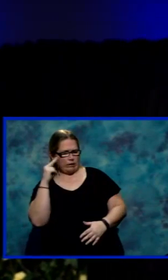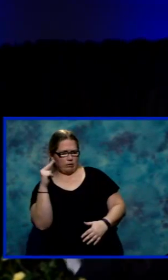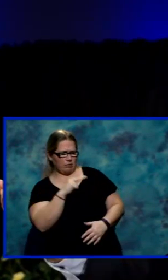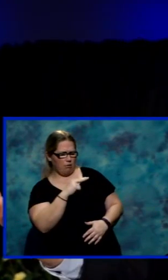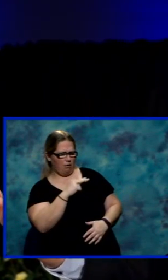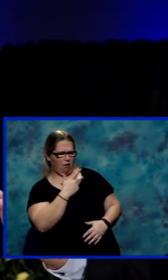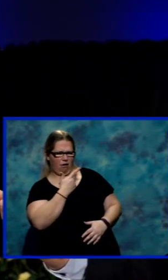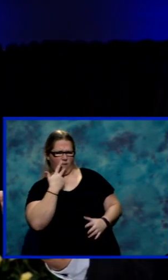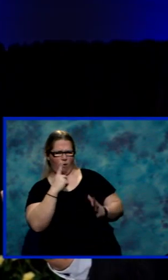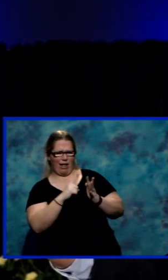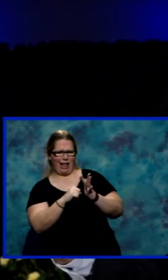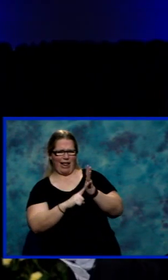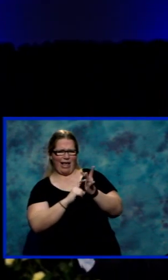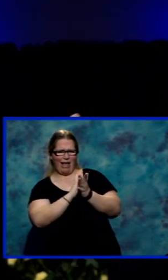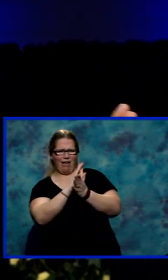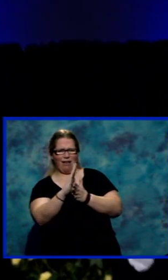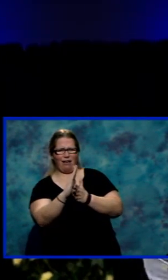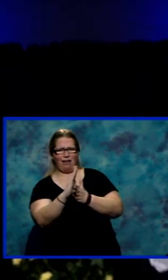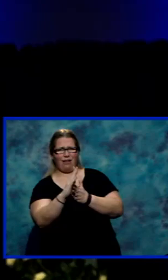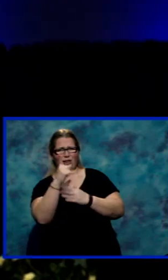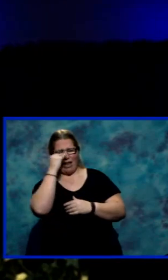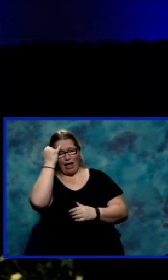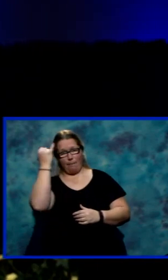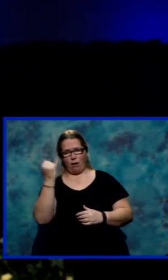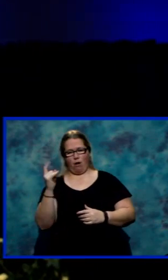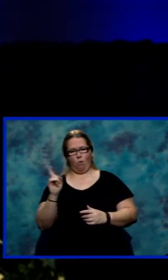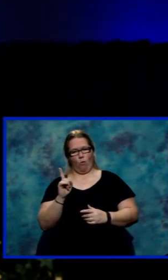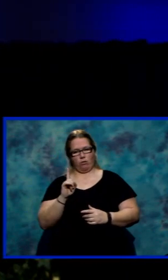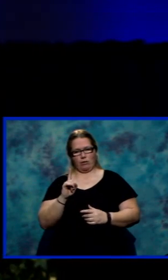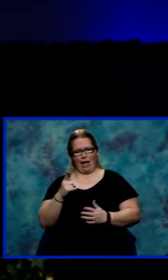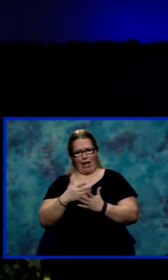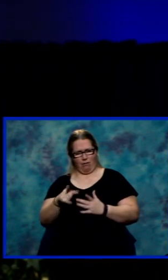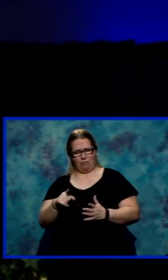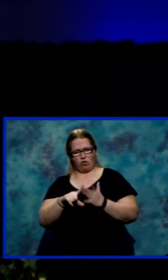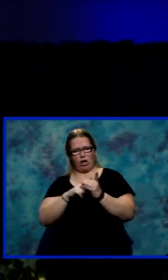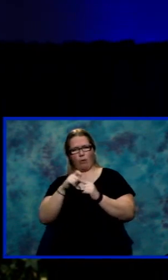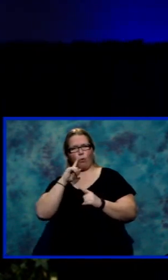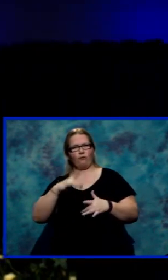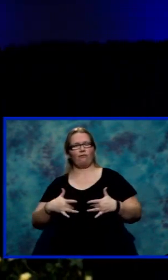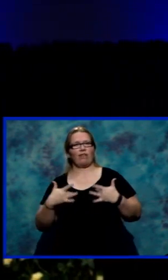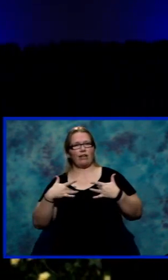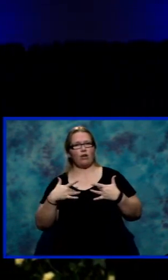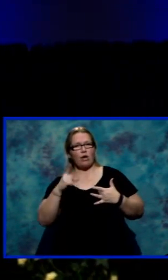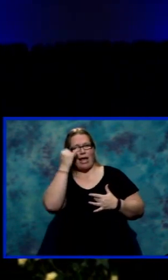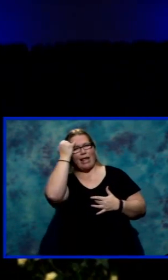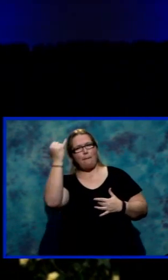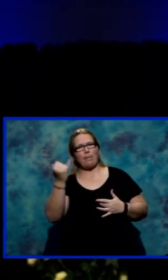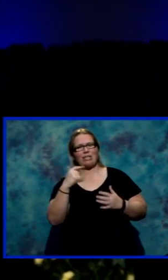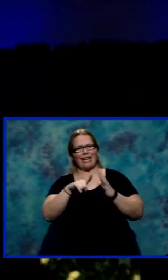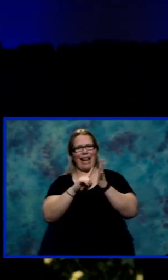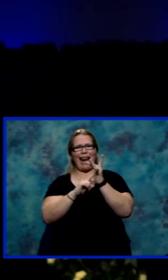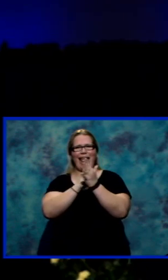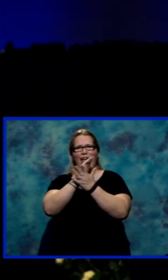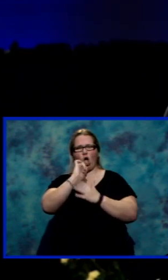disgusting Leah. You can imagine the kind of reaction that he must have had. And you can imagine that again in Leah's